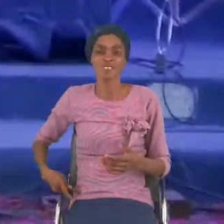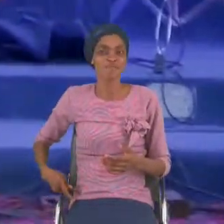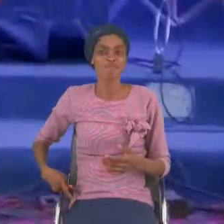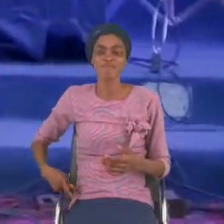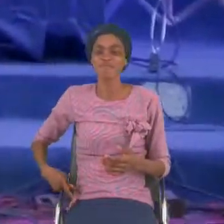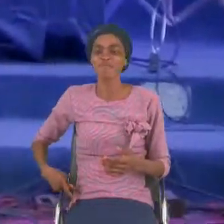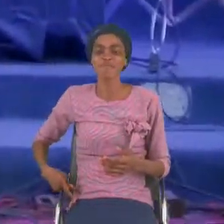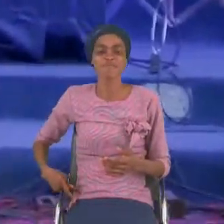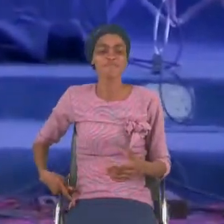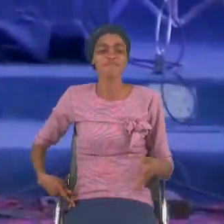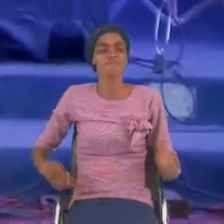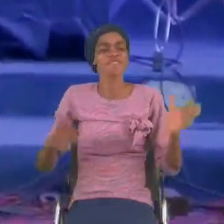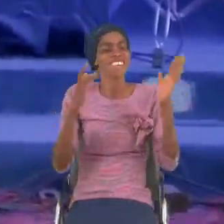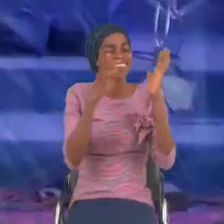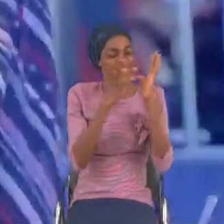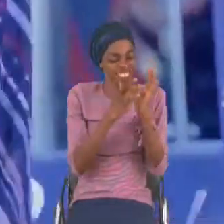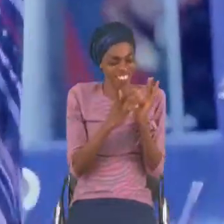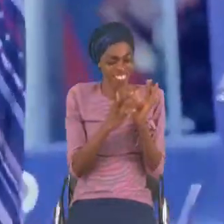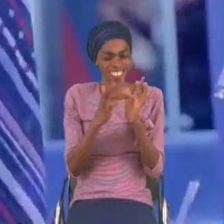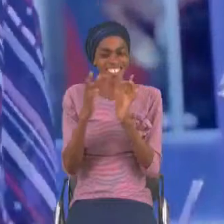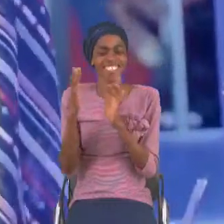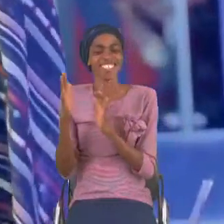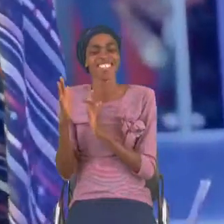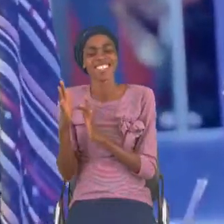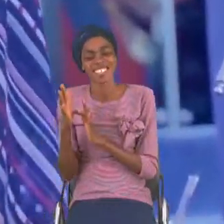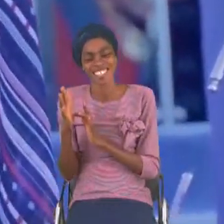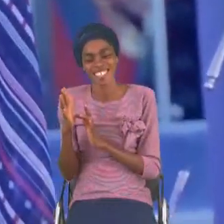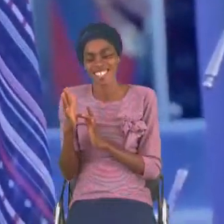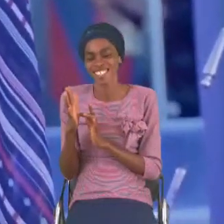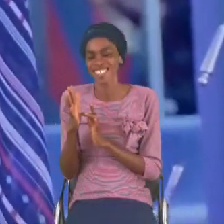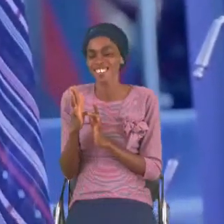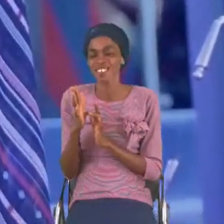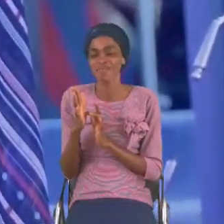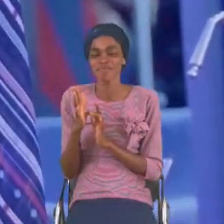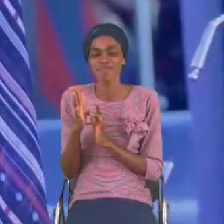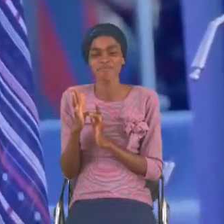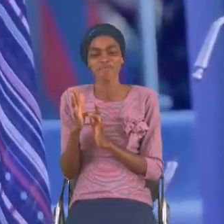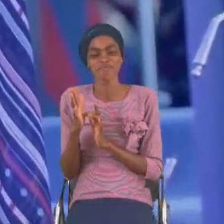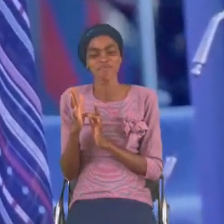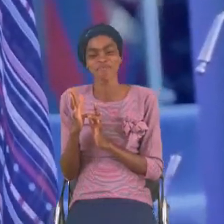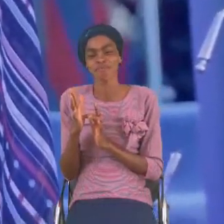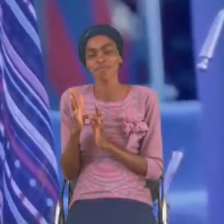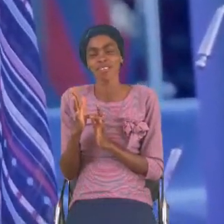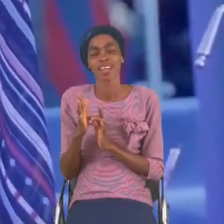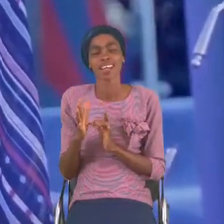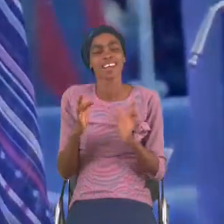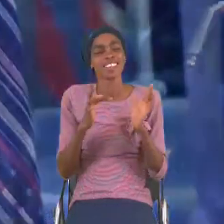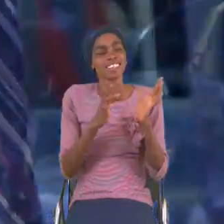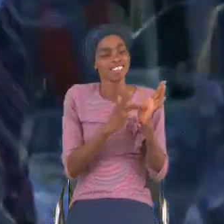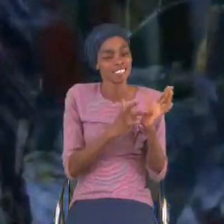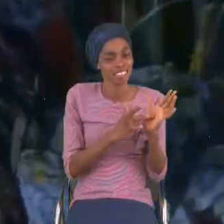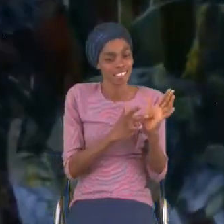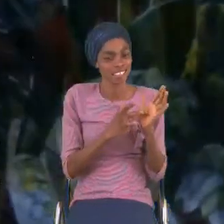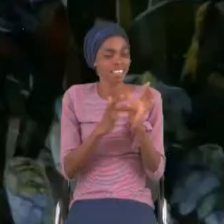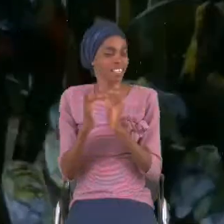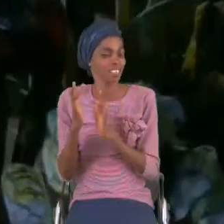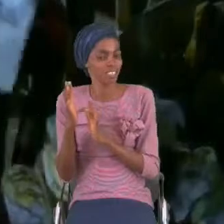principalities. Let me hear you say, Jesus, Jesus. May everybody shout, Jesus,